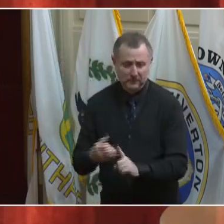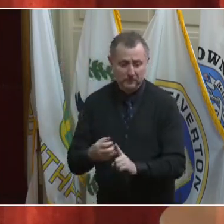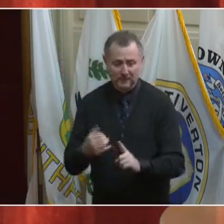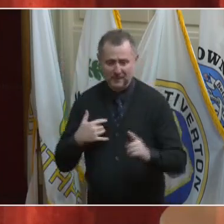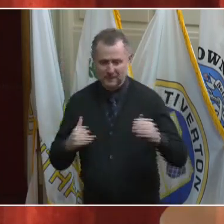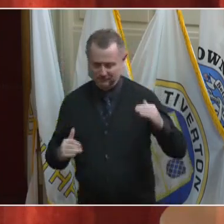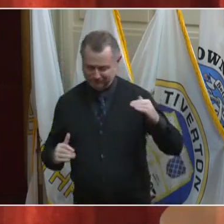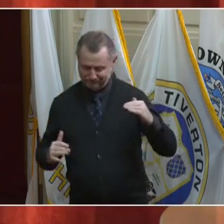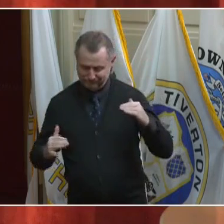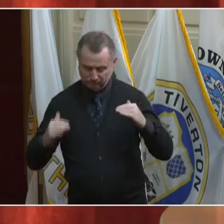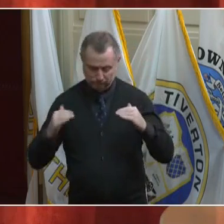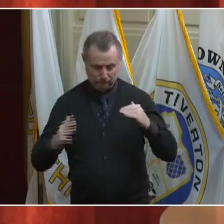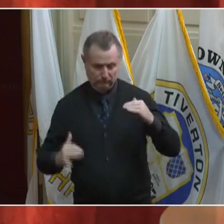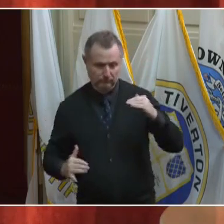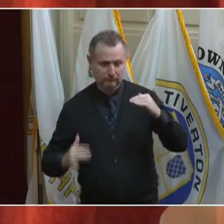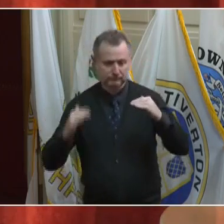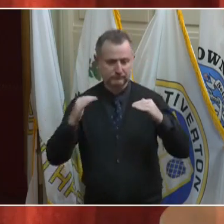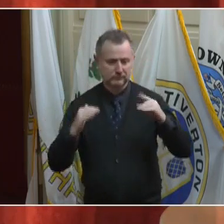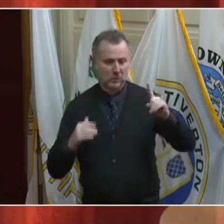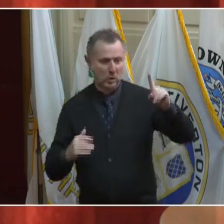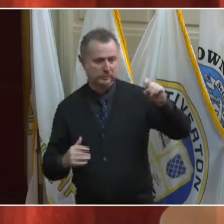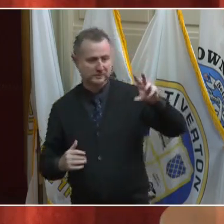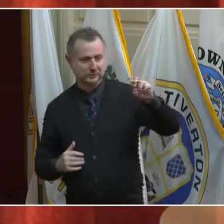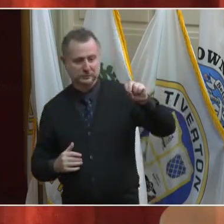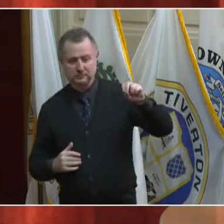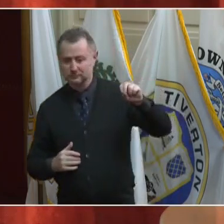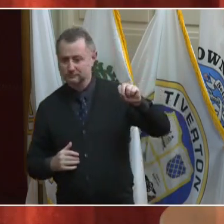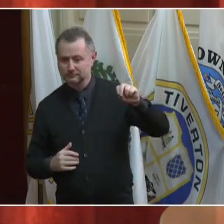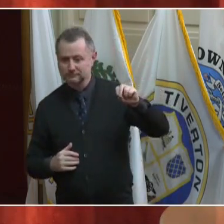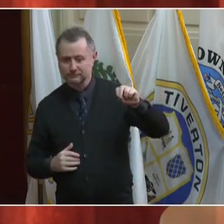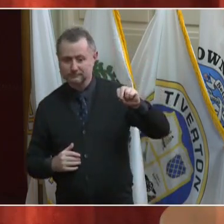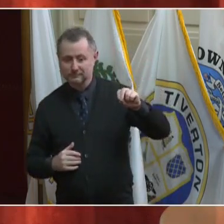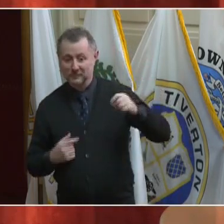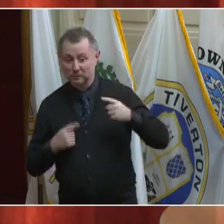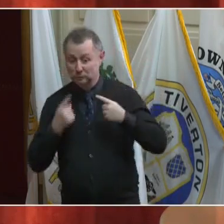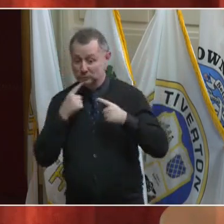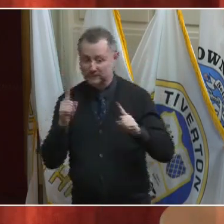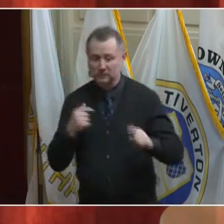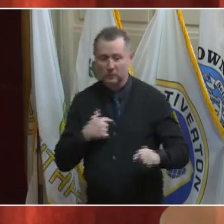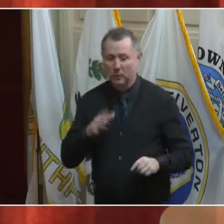2030. And as always, to achieve this, we will work with anyone